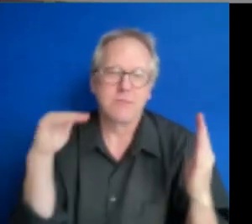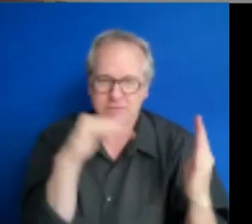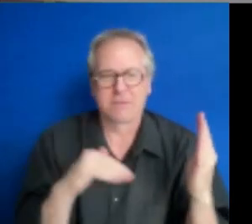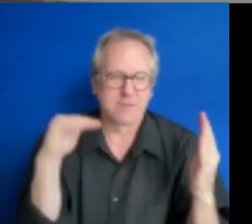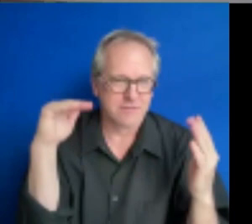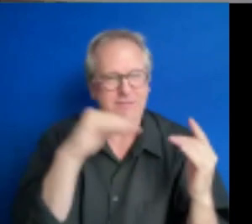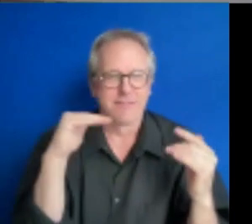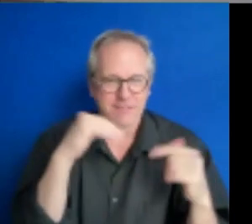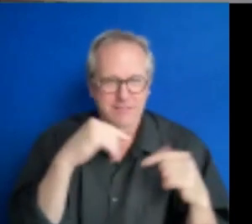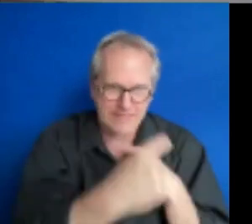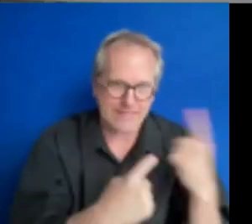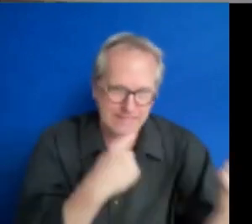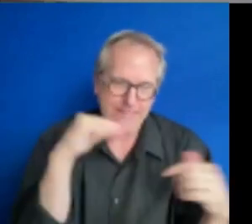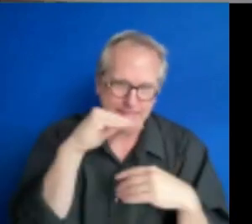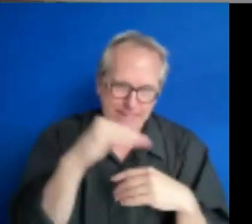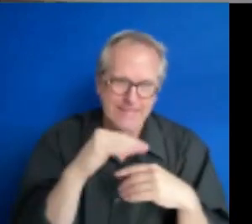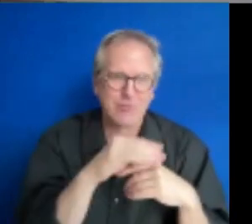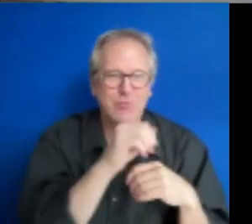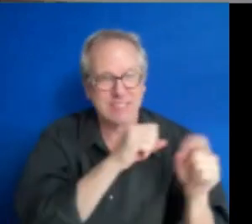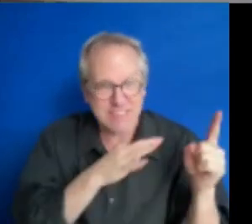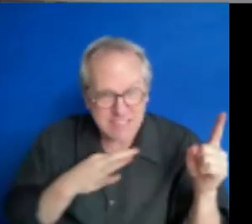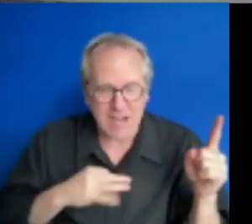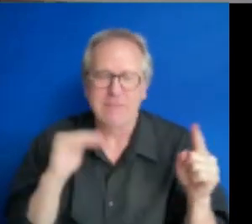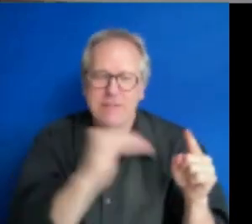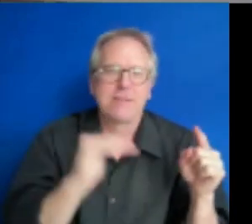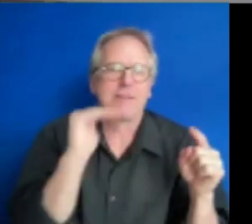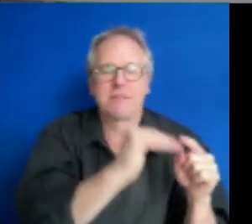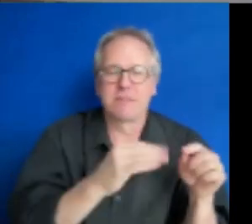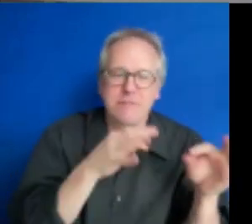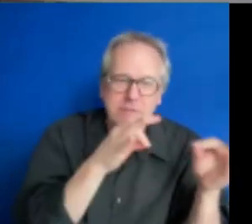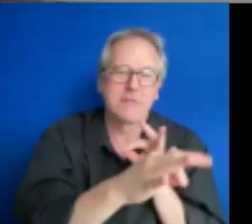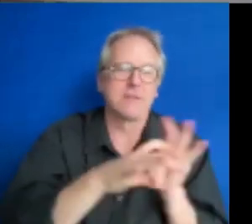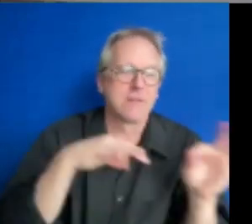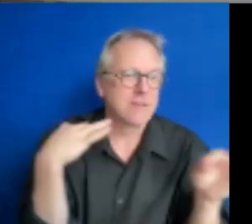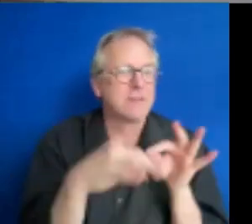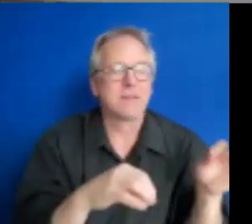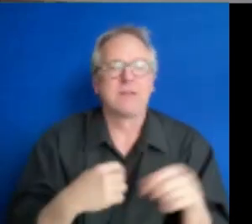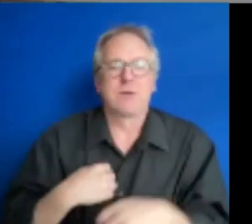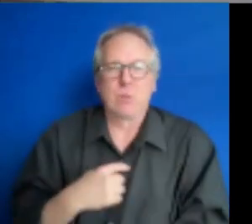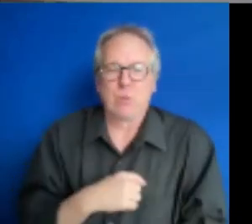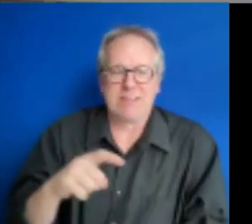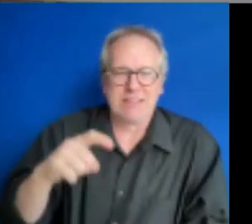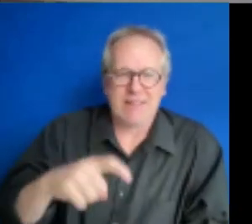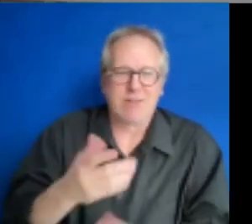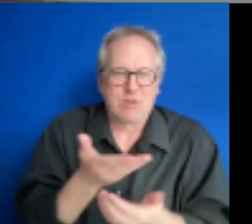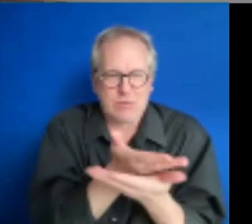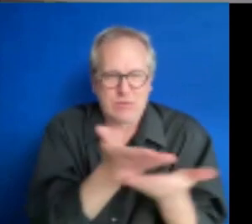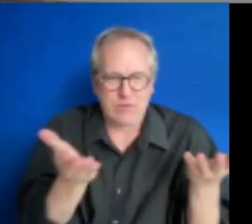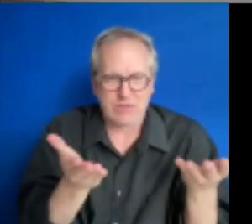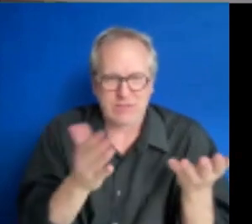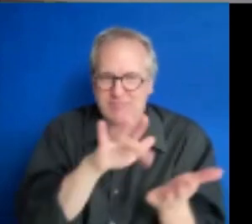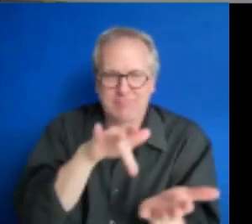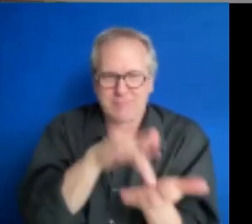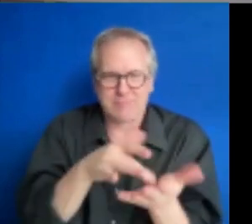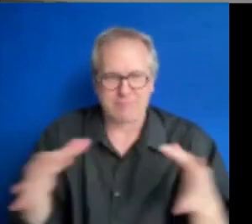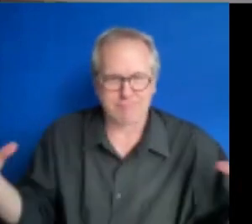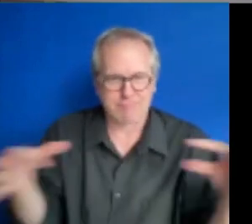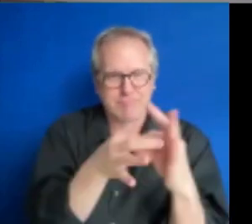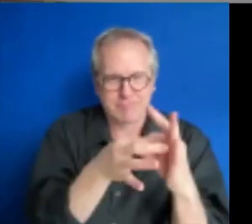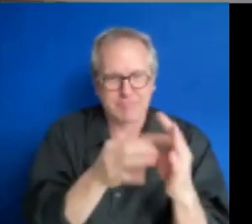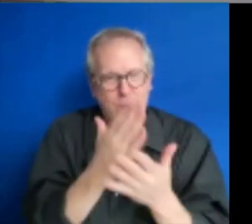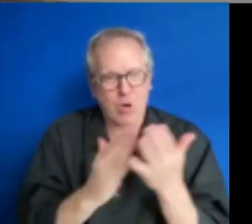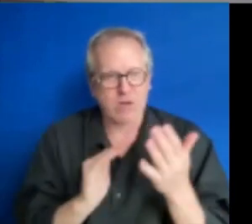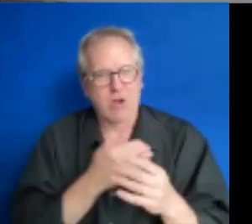with broader staff, talking about how we need to make this a central part of our justice